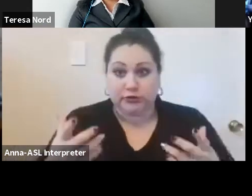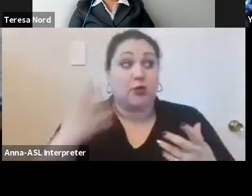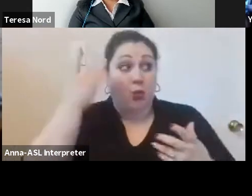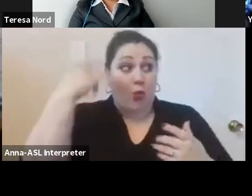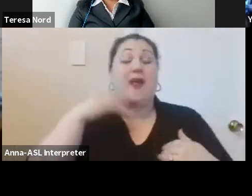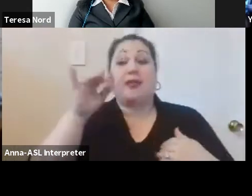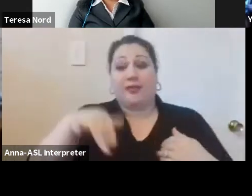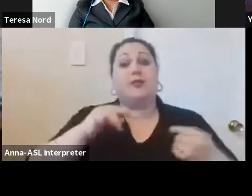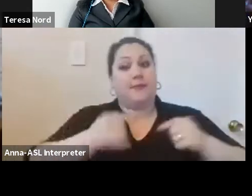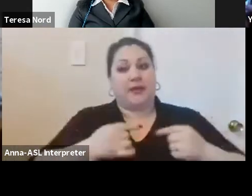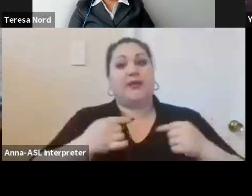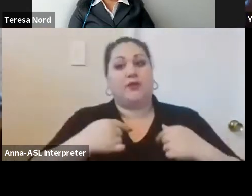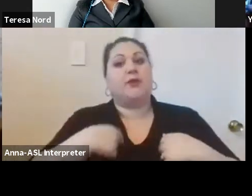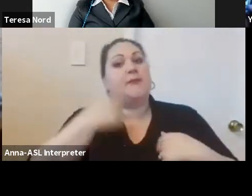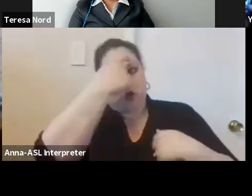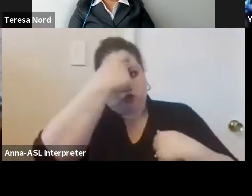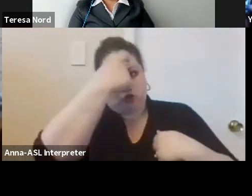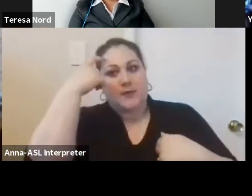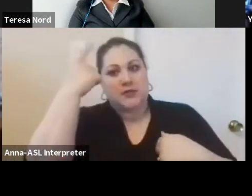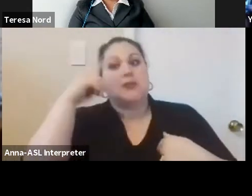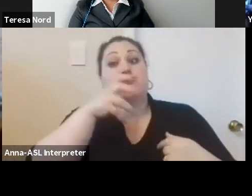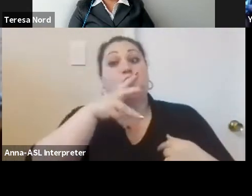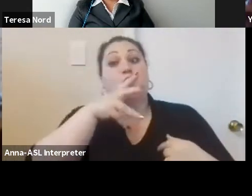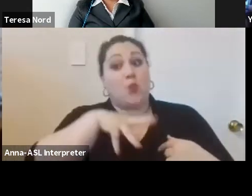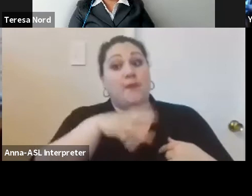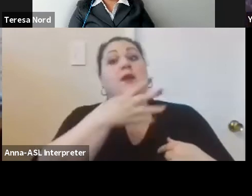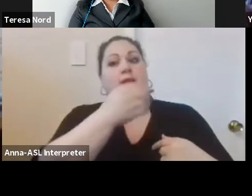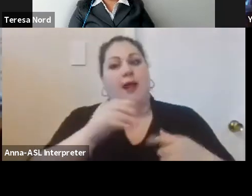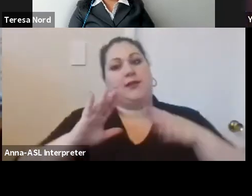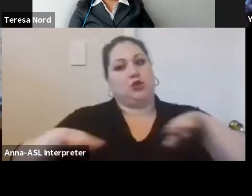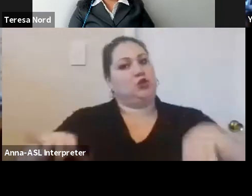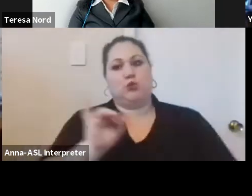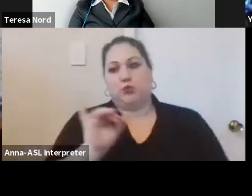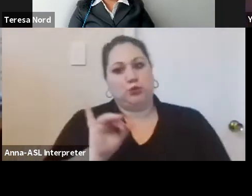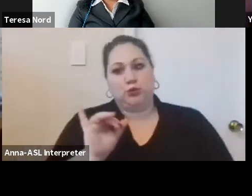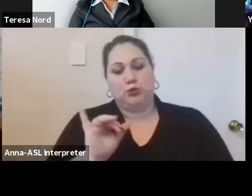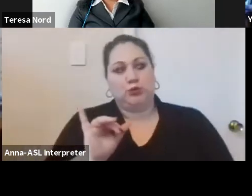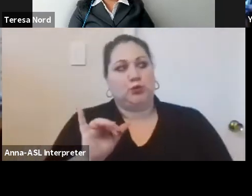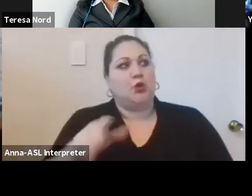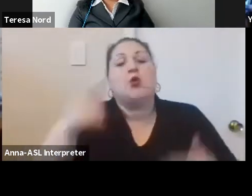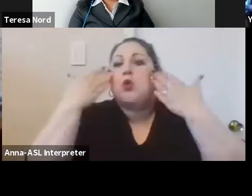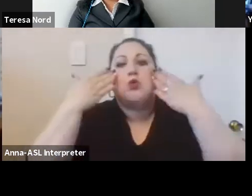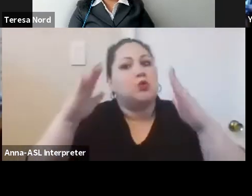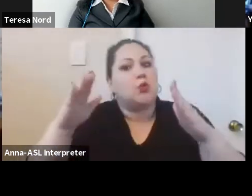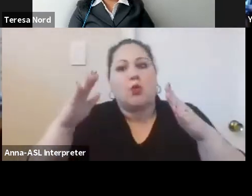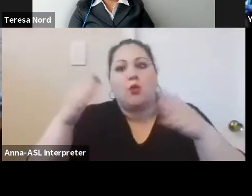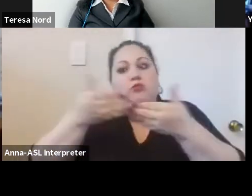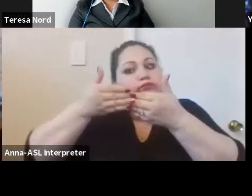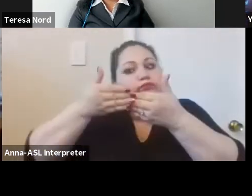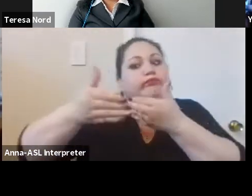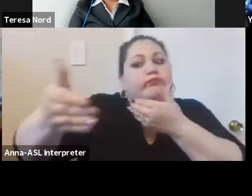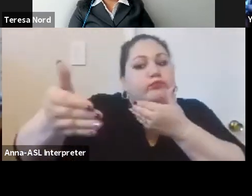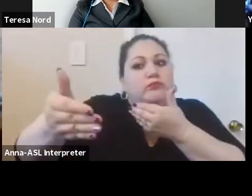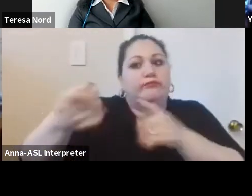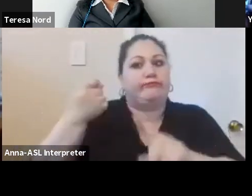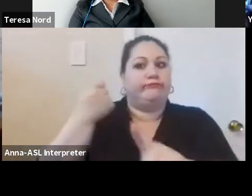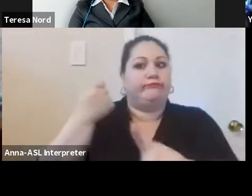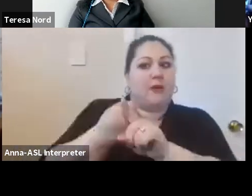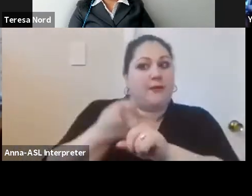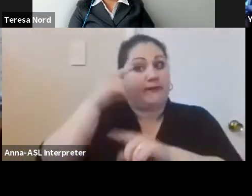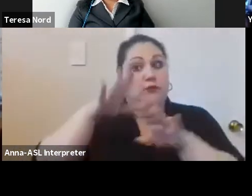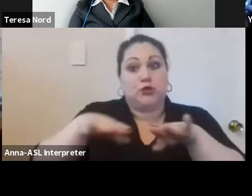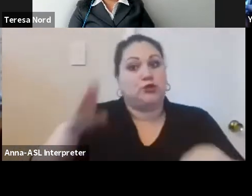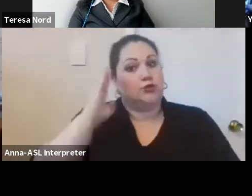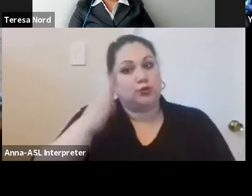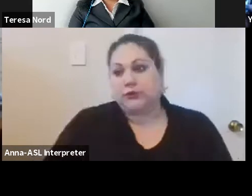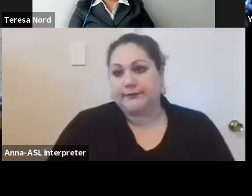hurt. And it's traumatizing for women and the children too, because you don't know what the effects is in the long run turns out to be. You never know.